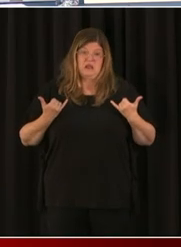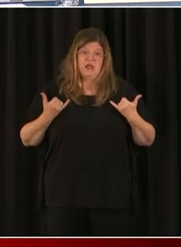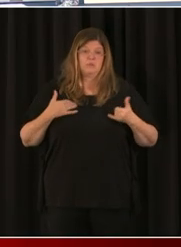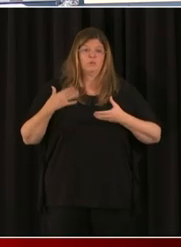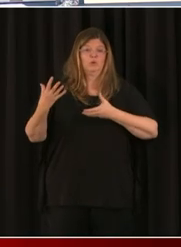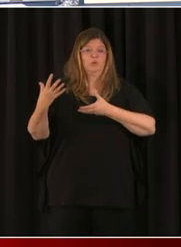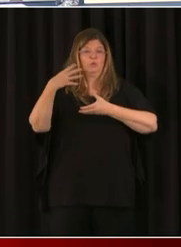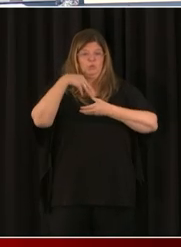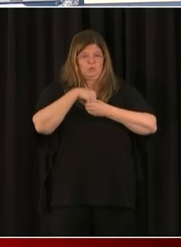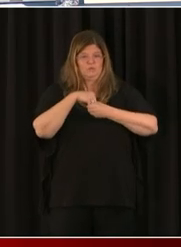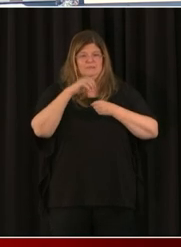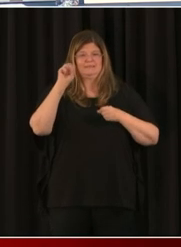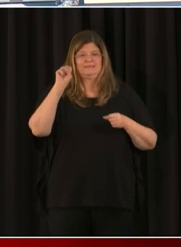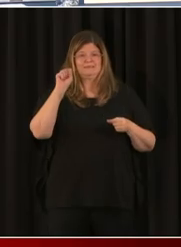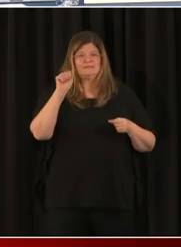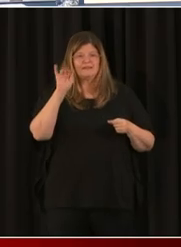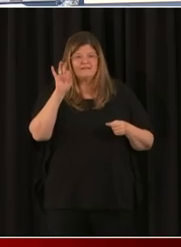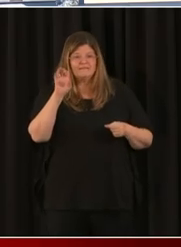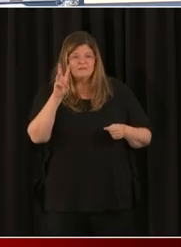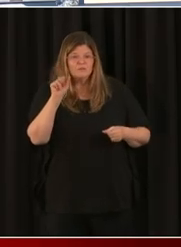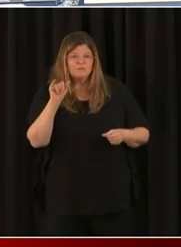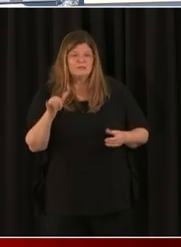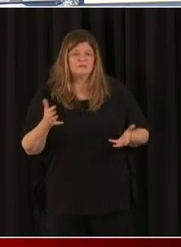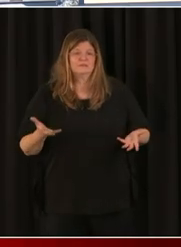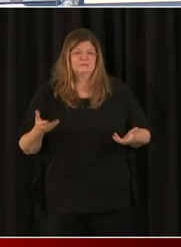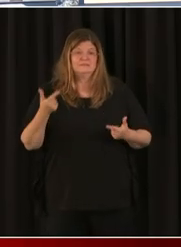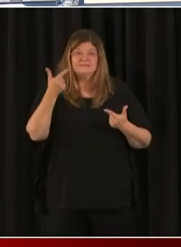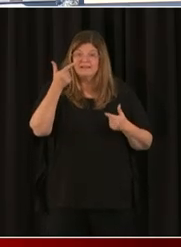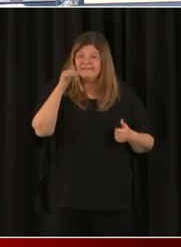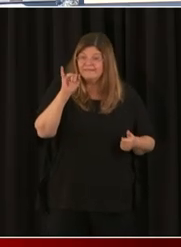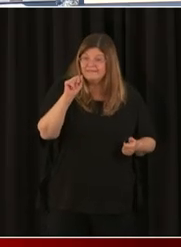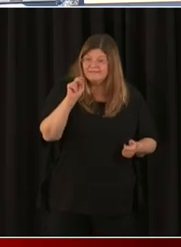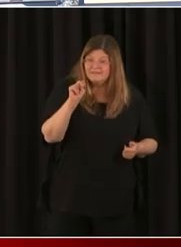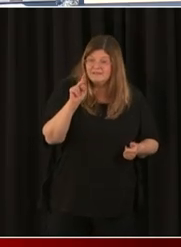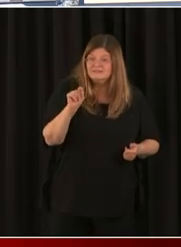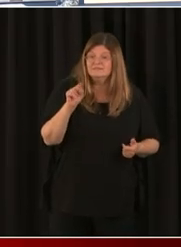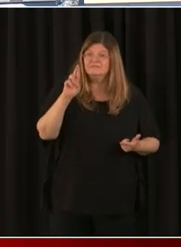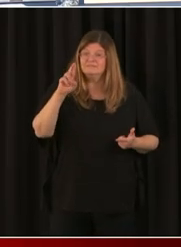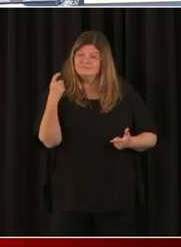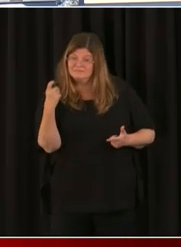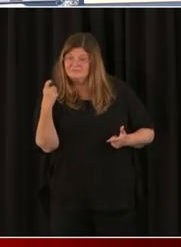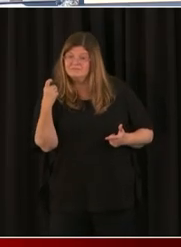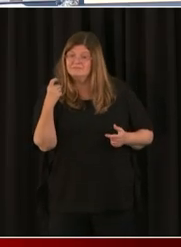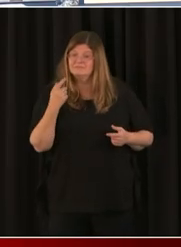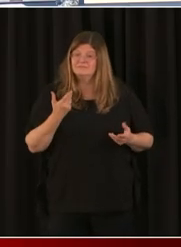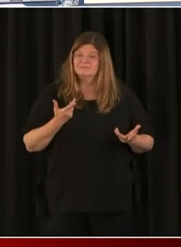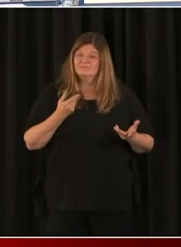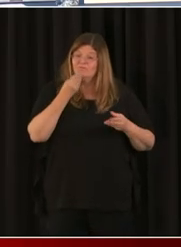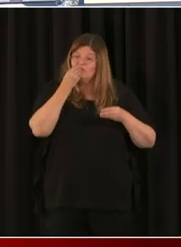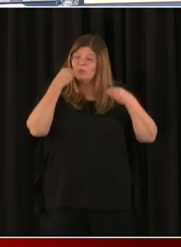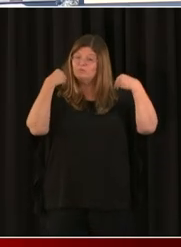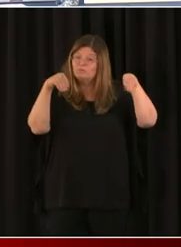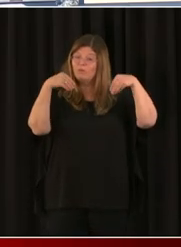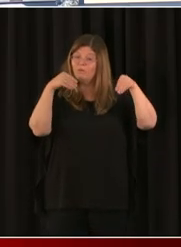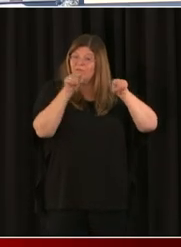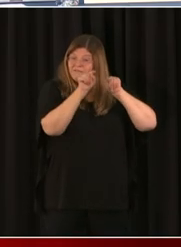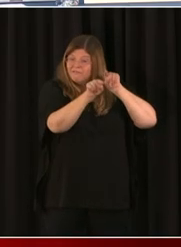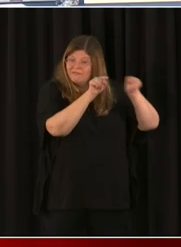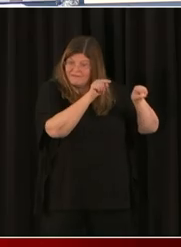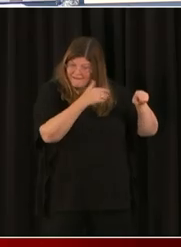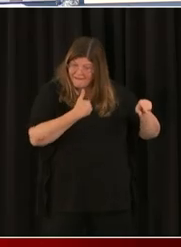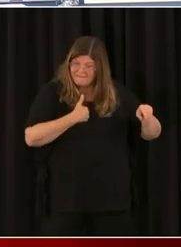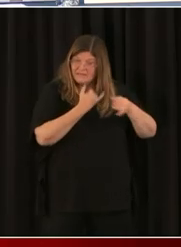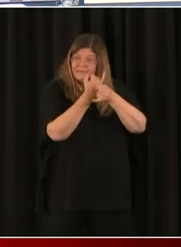our Safeway and Giant pharmacies, can expand to include other retail pharmacy locations, including